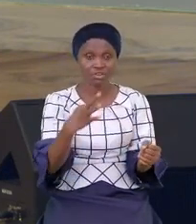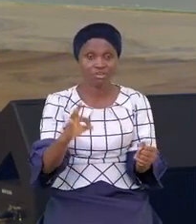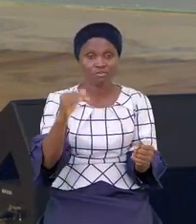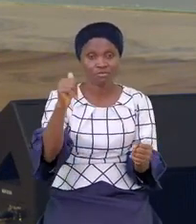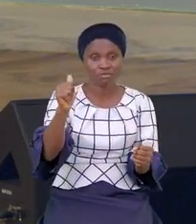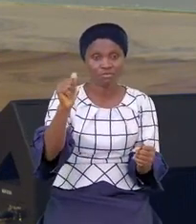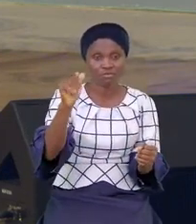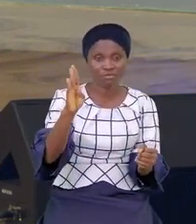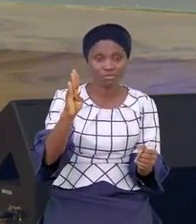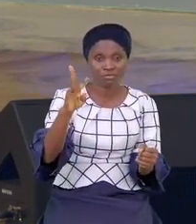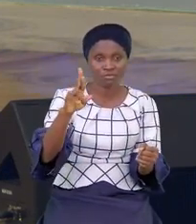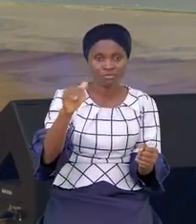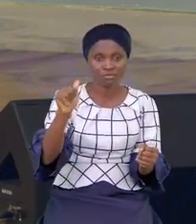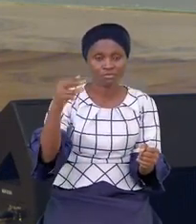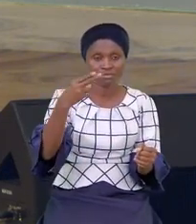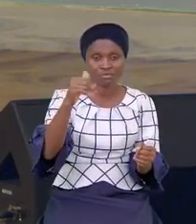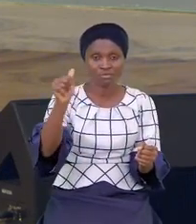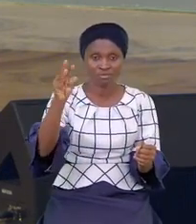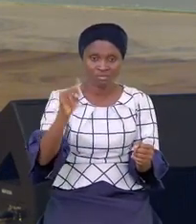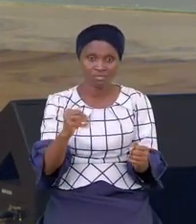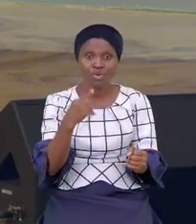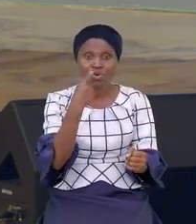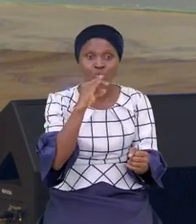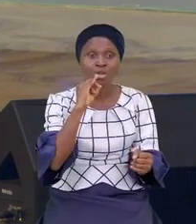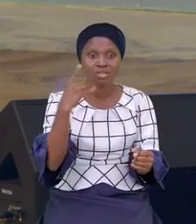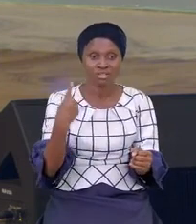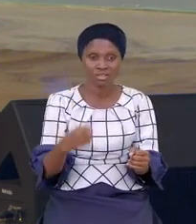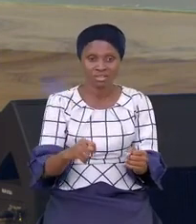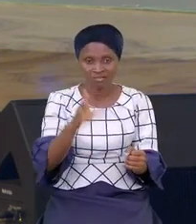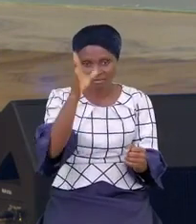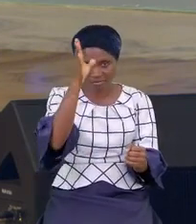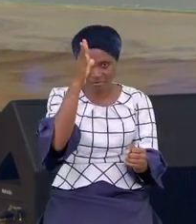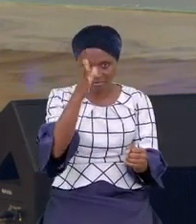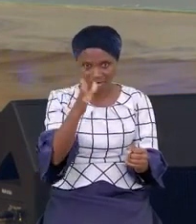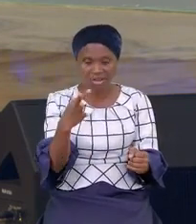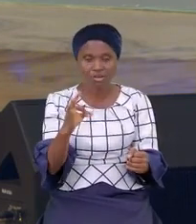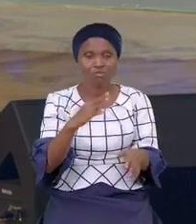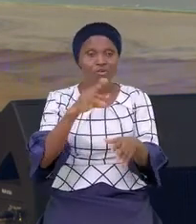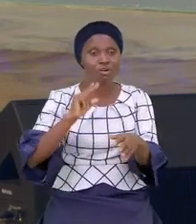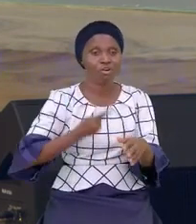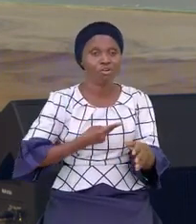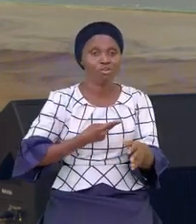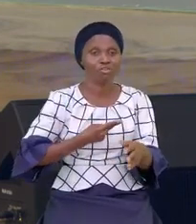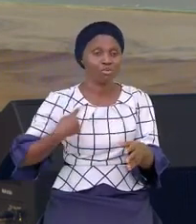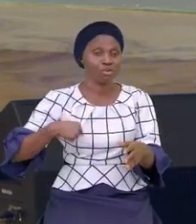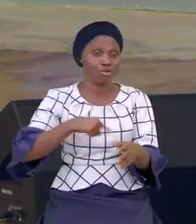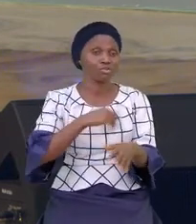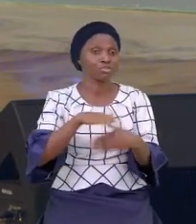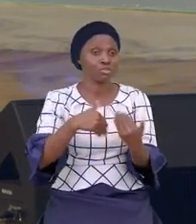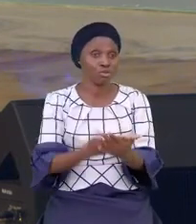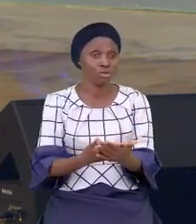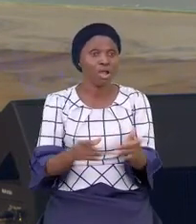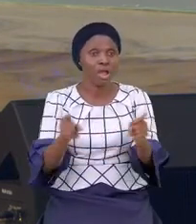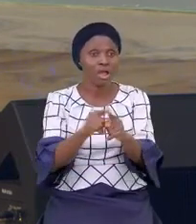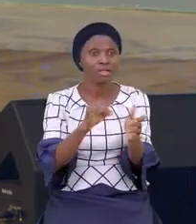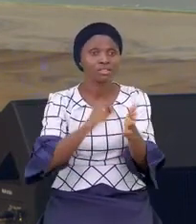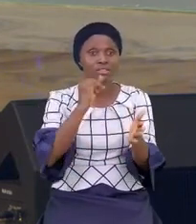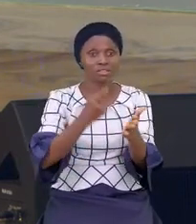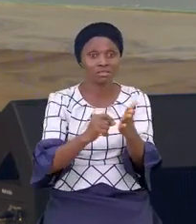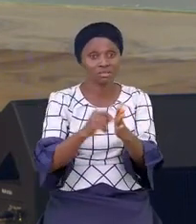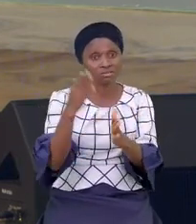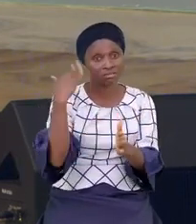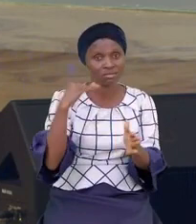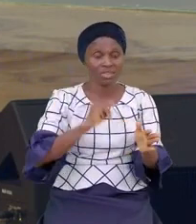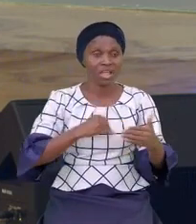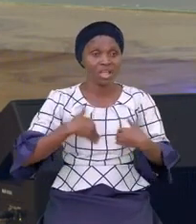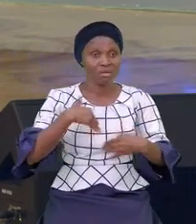Abraham, who is the father of us all. As it is written, I have made thee